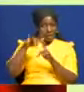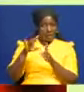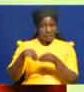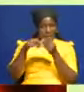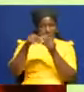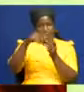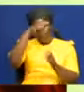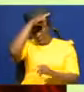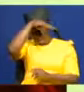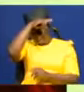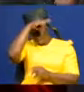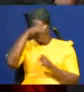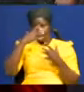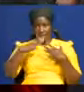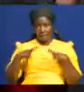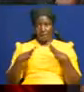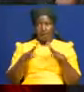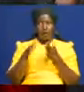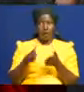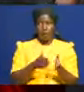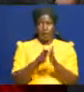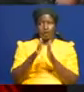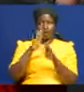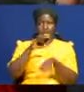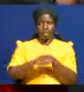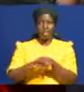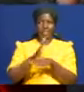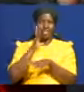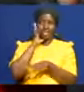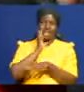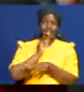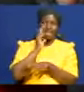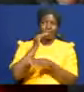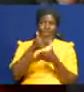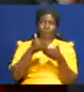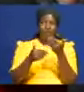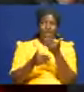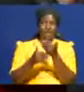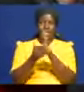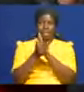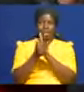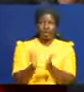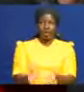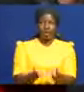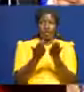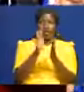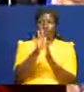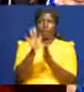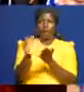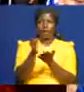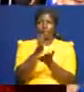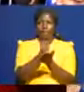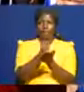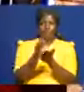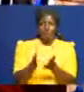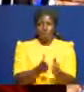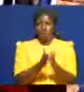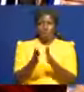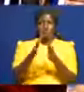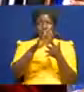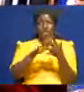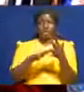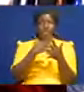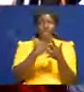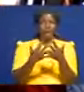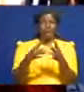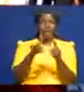the opportunity to gain hands-on experience and build skills to enhance their chances for employment, networking, and